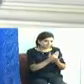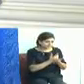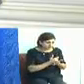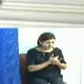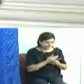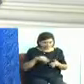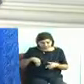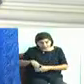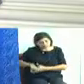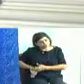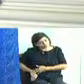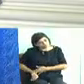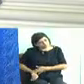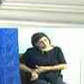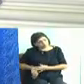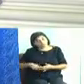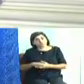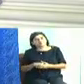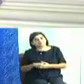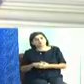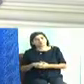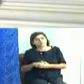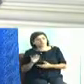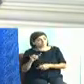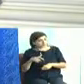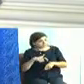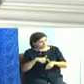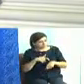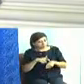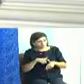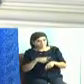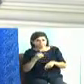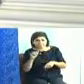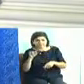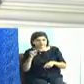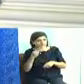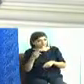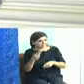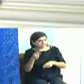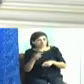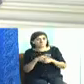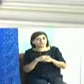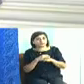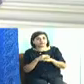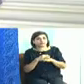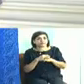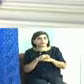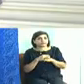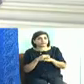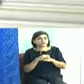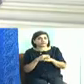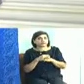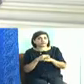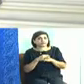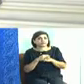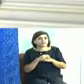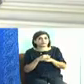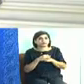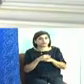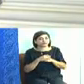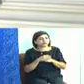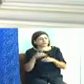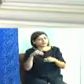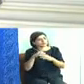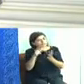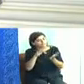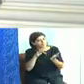them in my pocket. And at that time, Keith was still in the midst of prayer and discernment about what